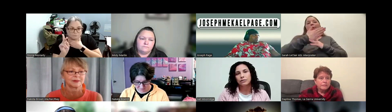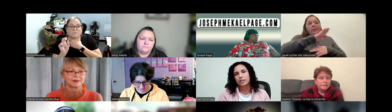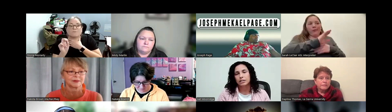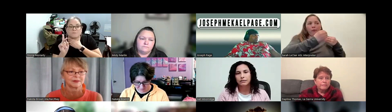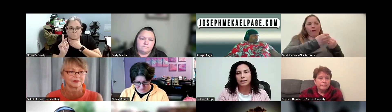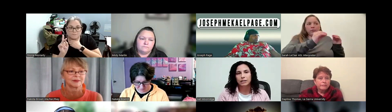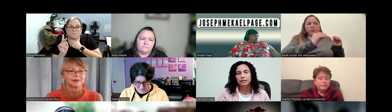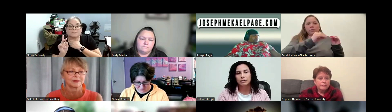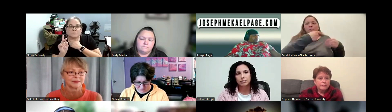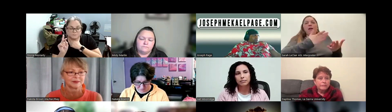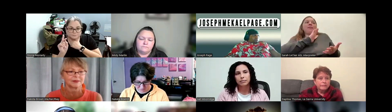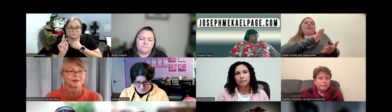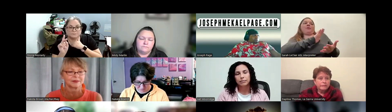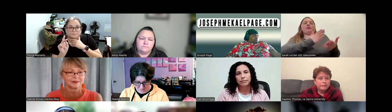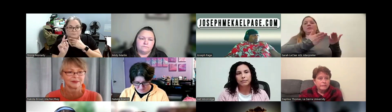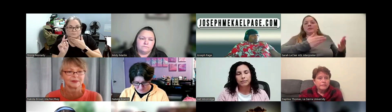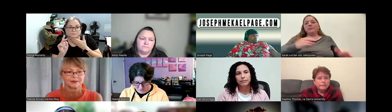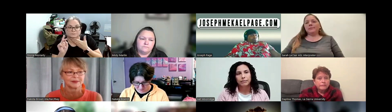other services if needed.